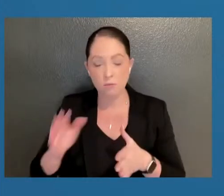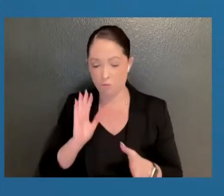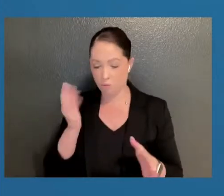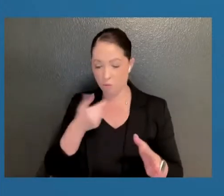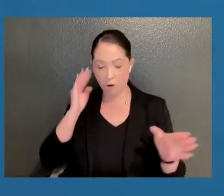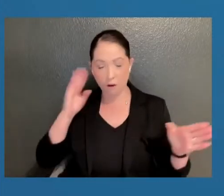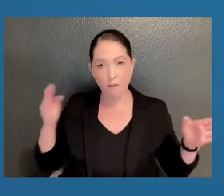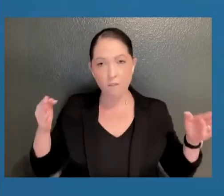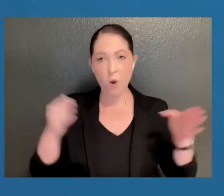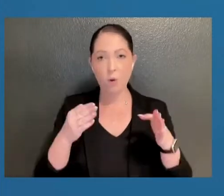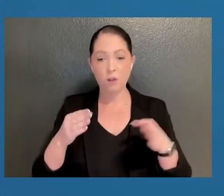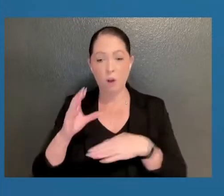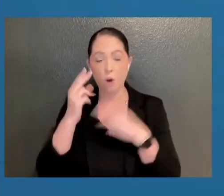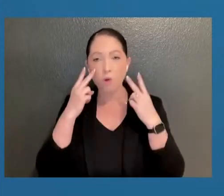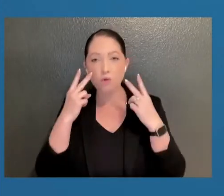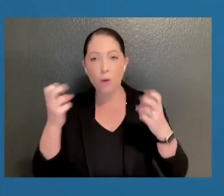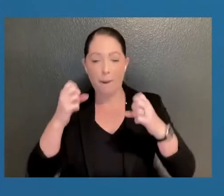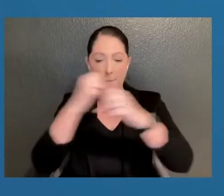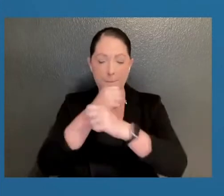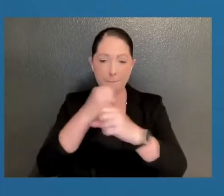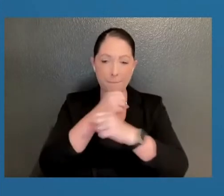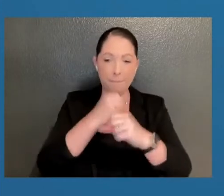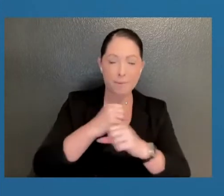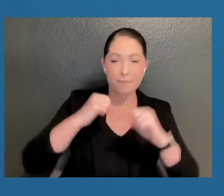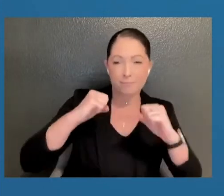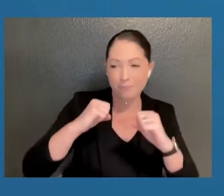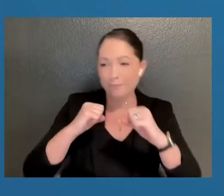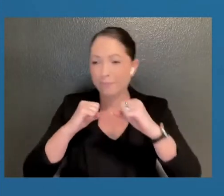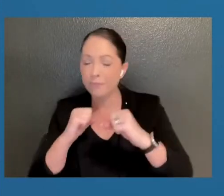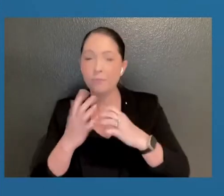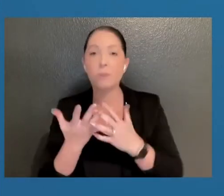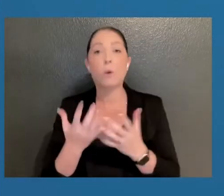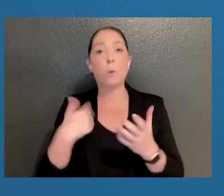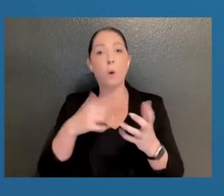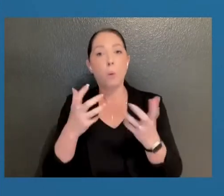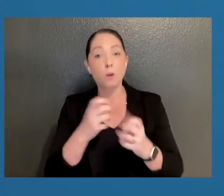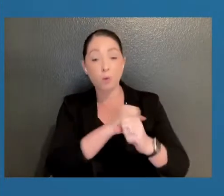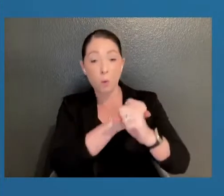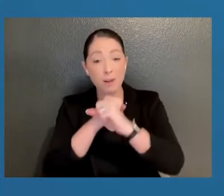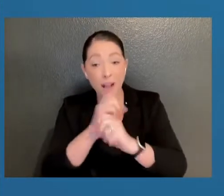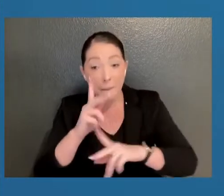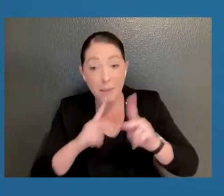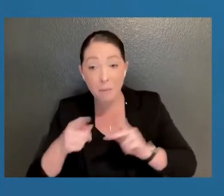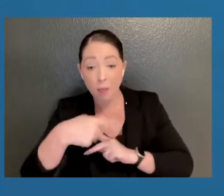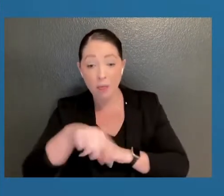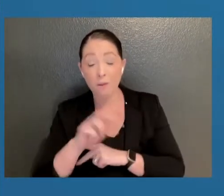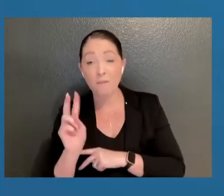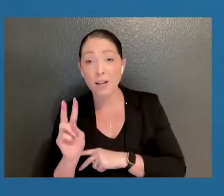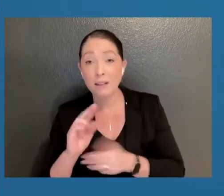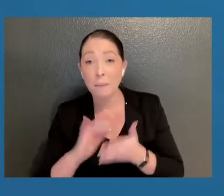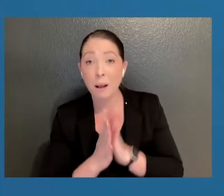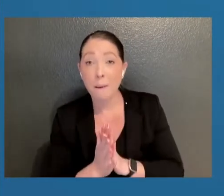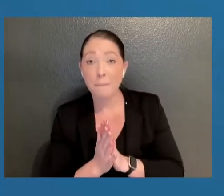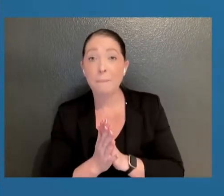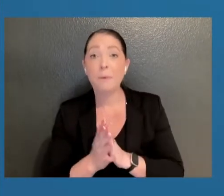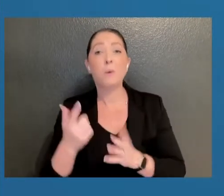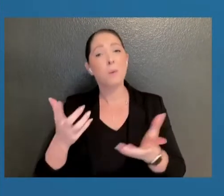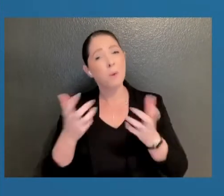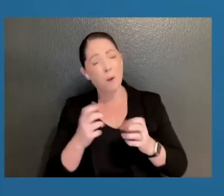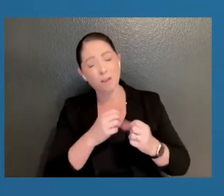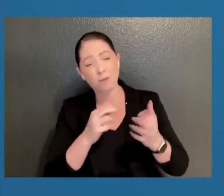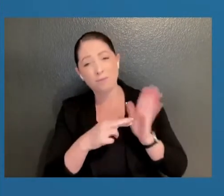protecting the victims of those crimes in communities far and wide. The individuals here represent every corner of the state of New